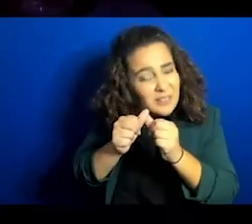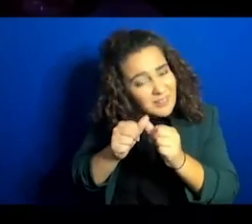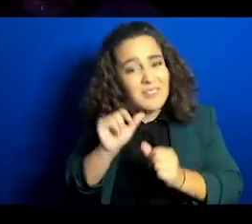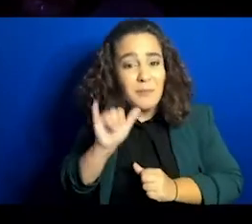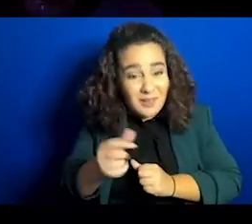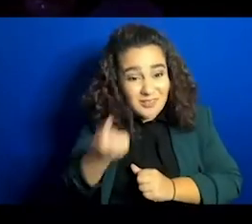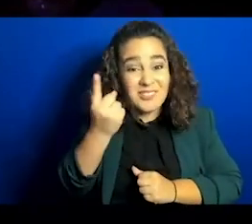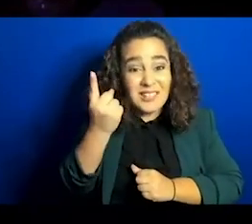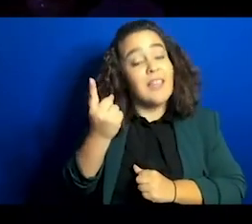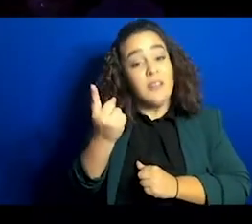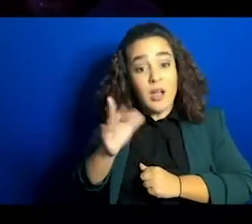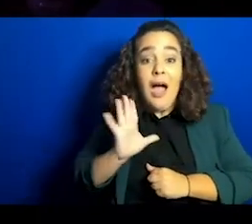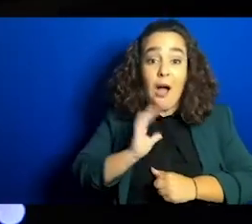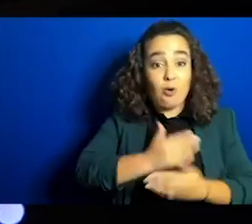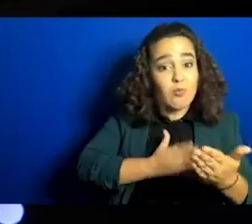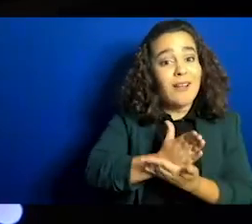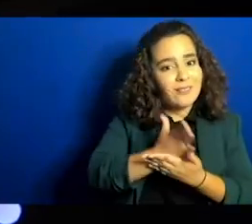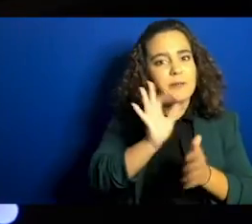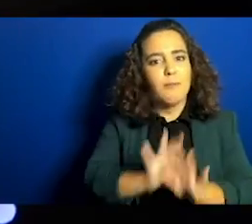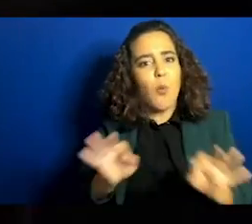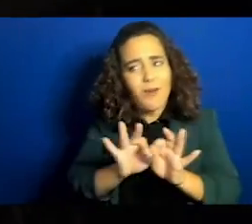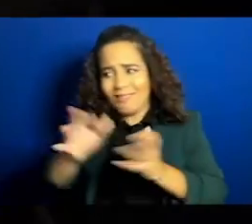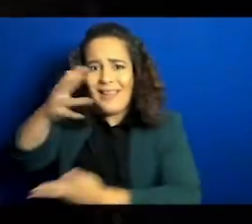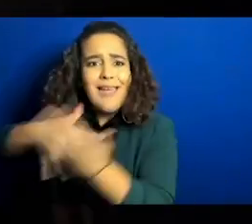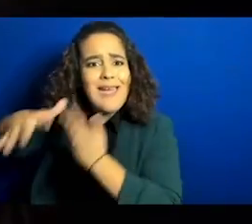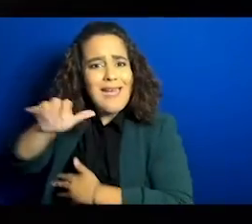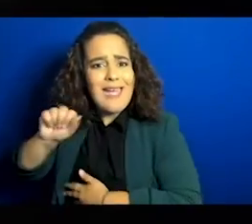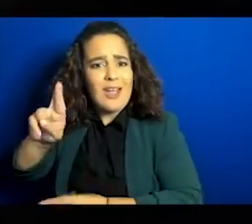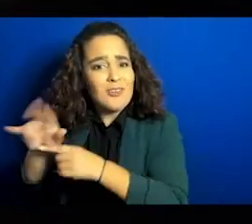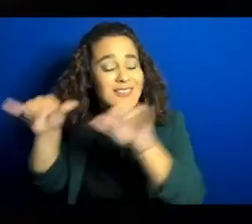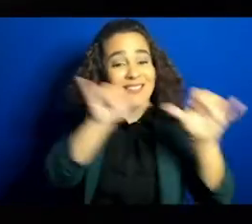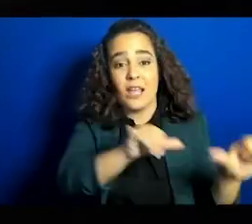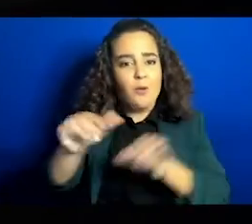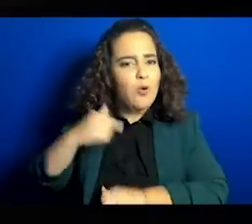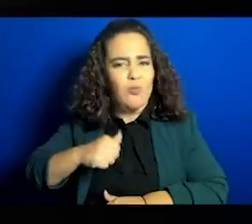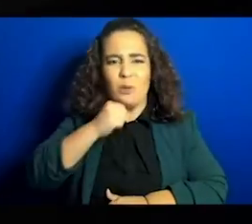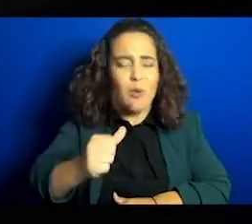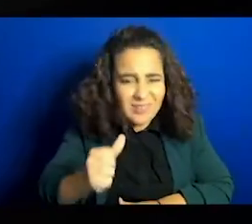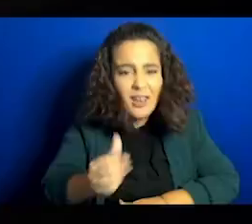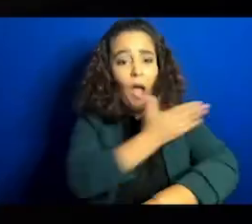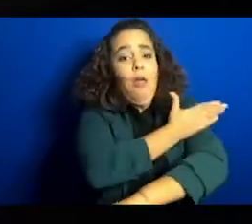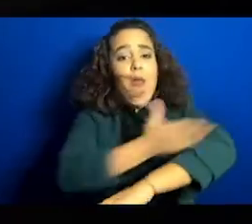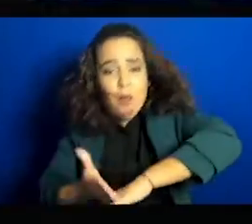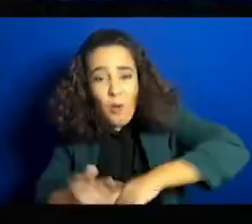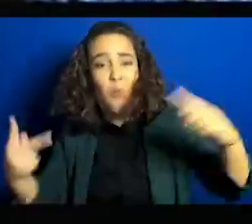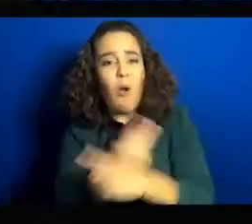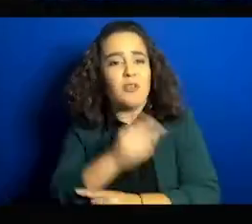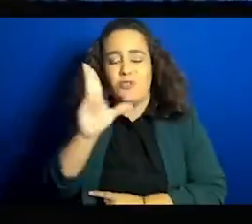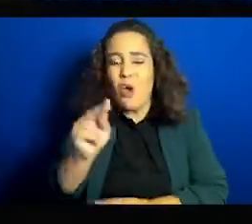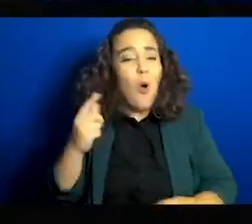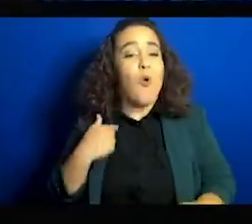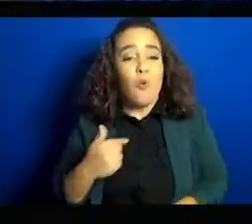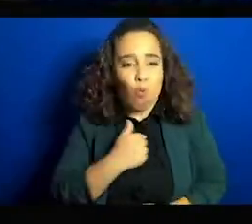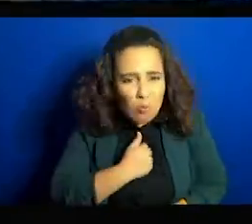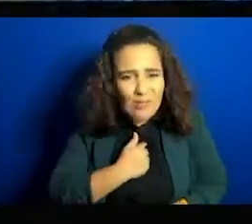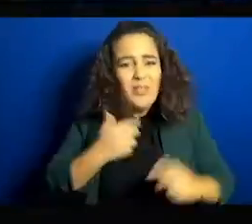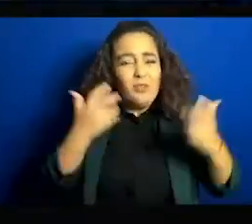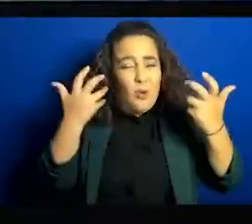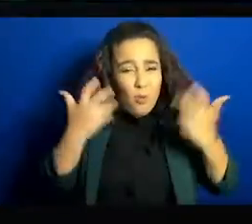as crucial as clean air, as not going back. We will not go back. We will not